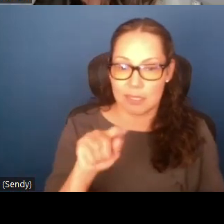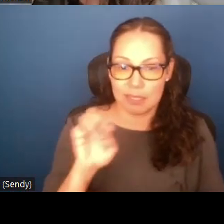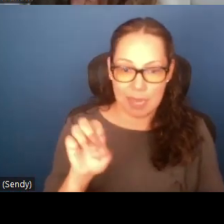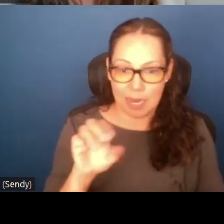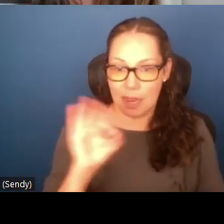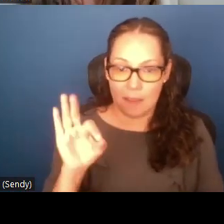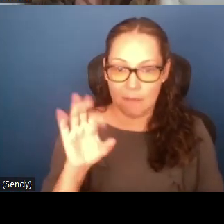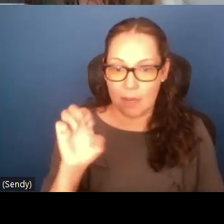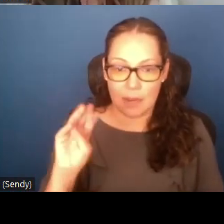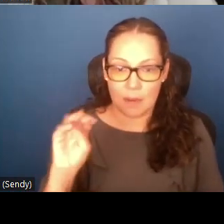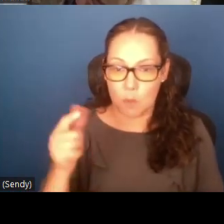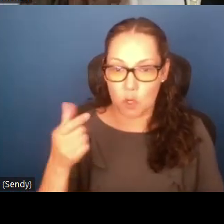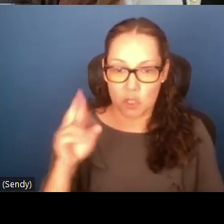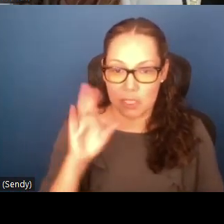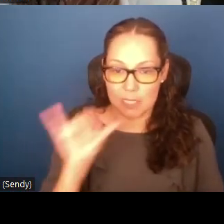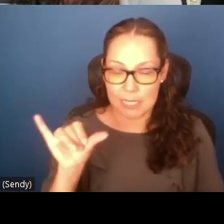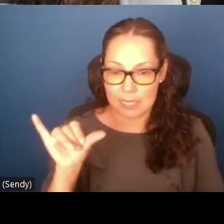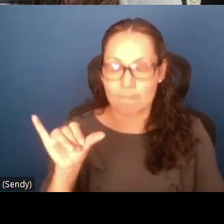more language there.